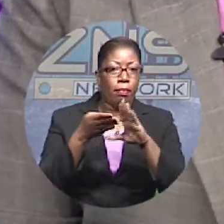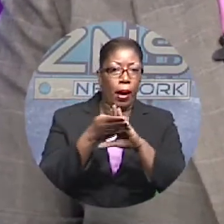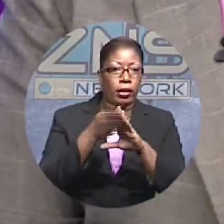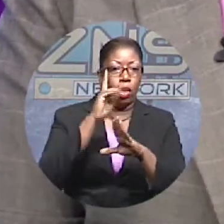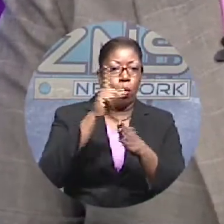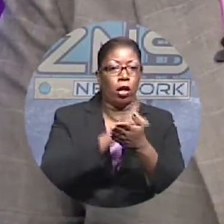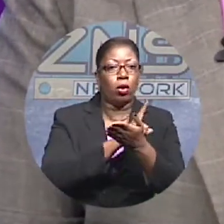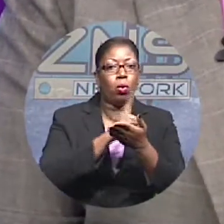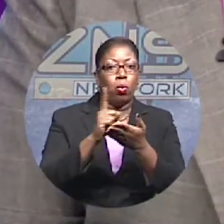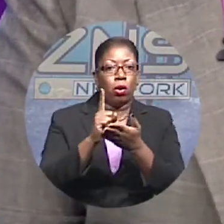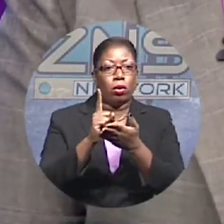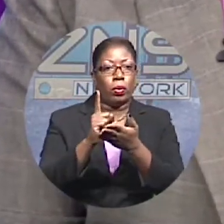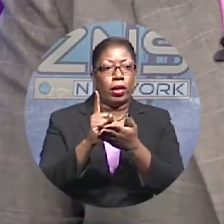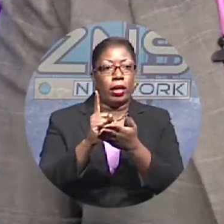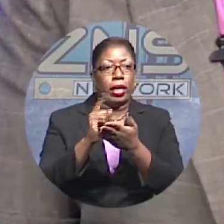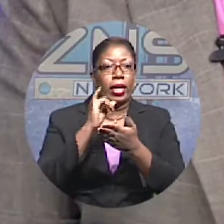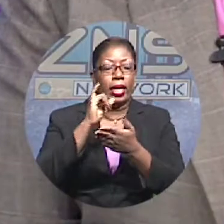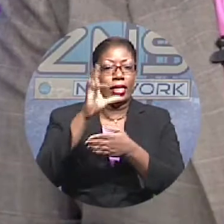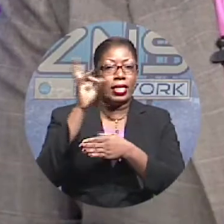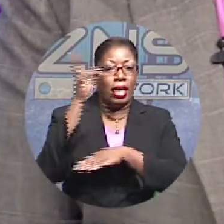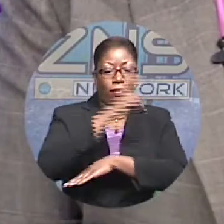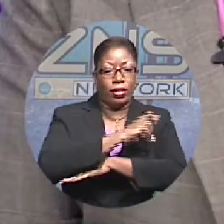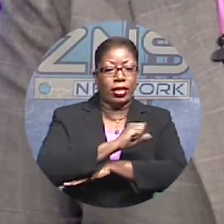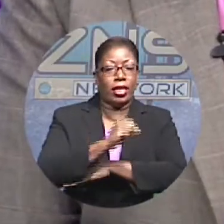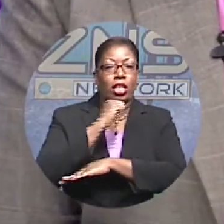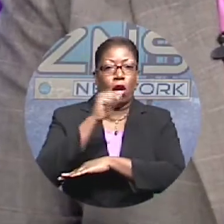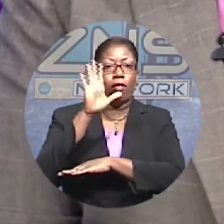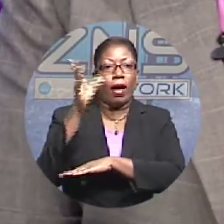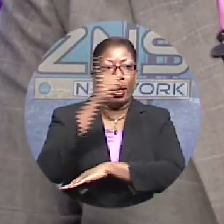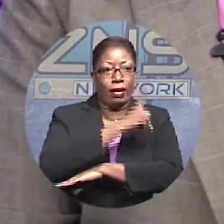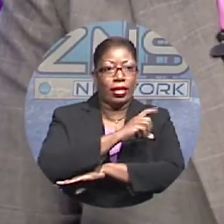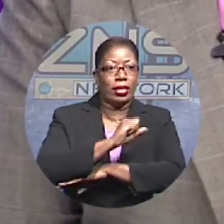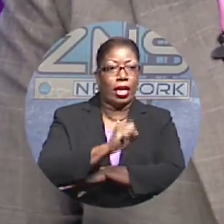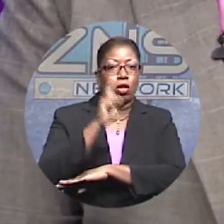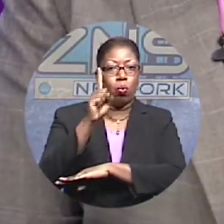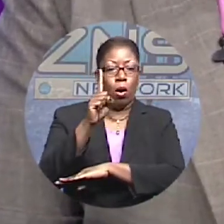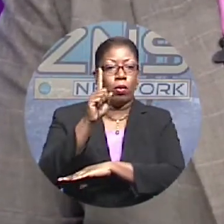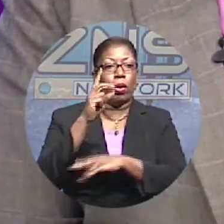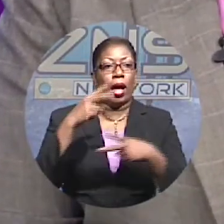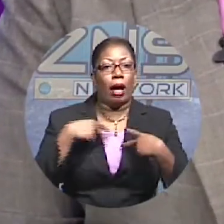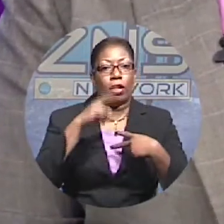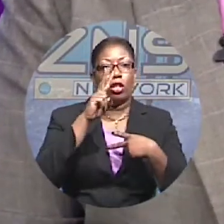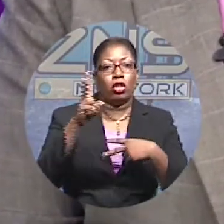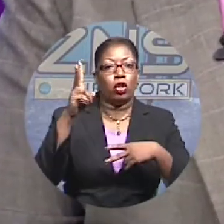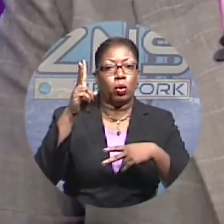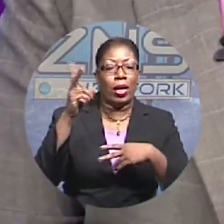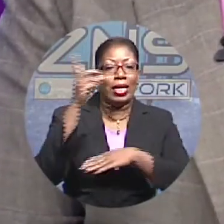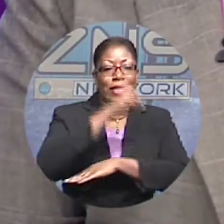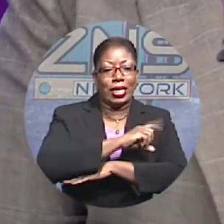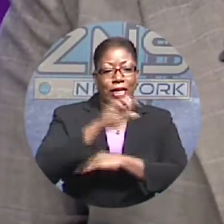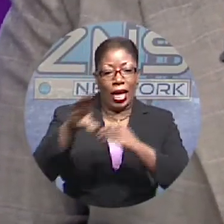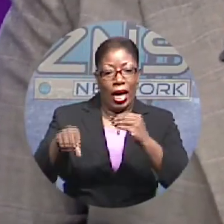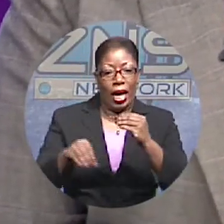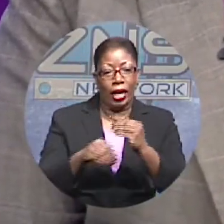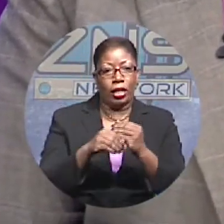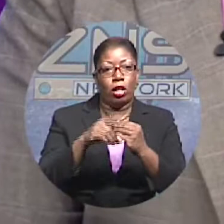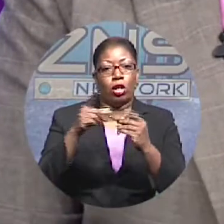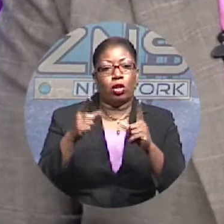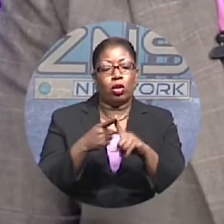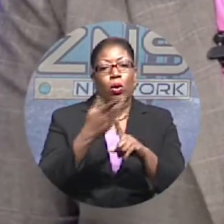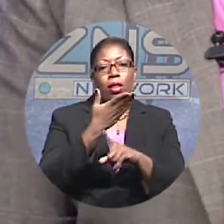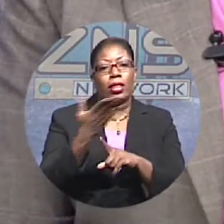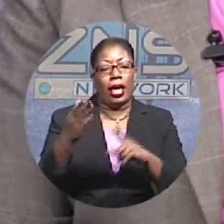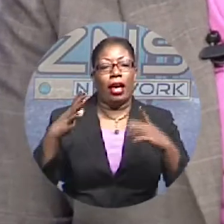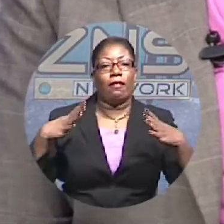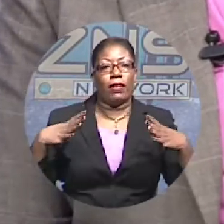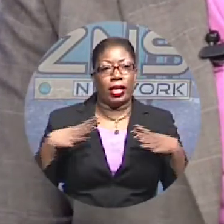days and not 5 days as commonly practiced here in the Bahamas, meaning one would have 2 days added to every week of their vacation. While